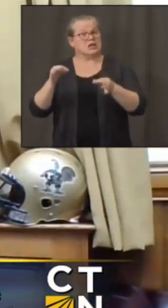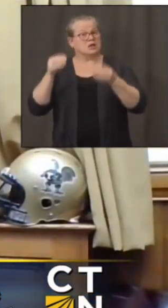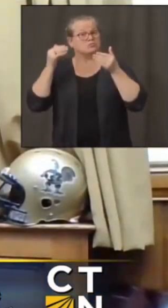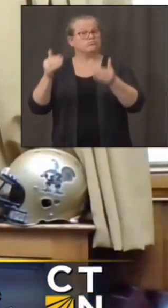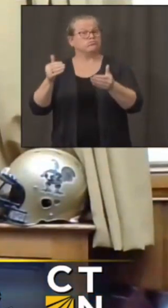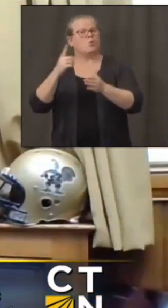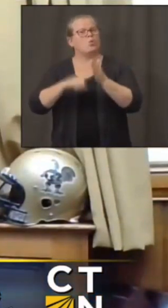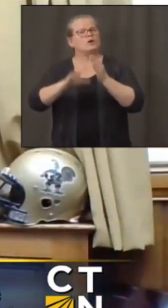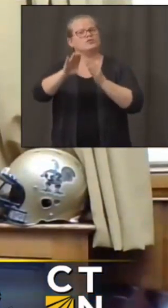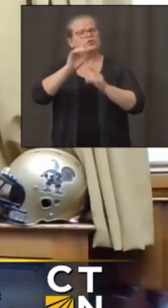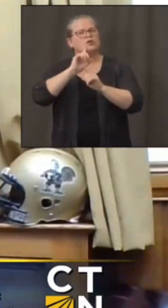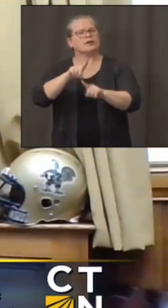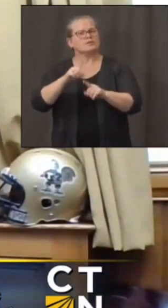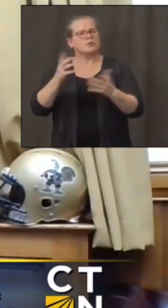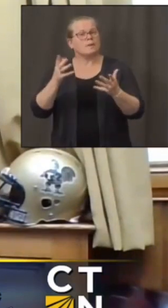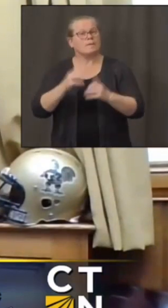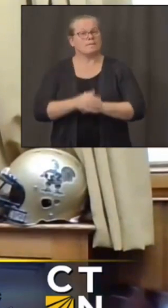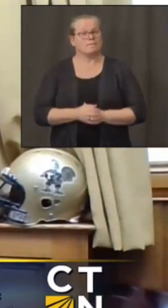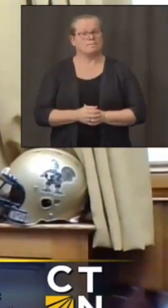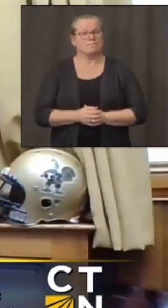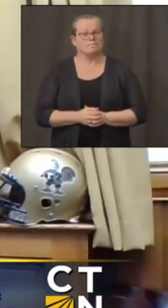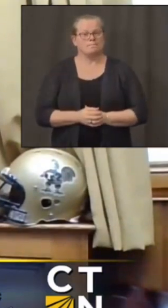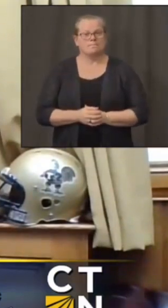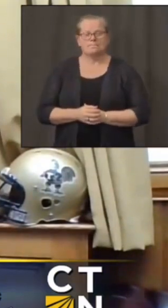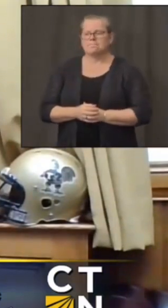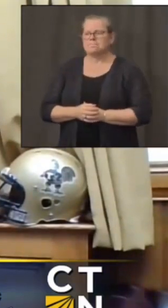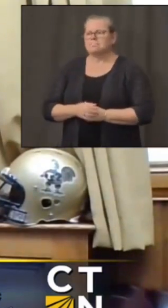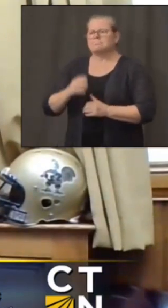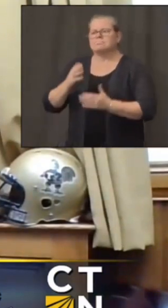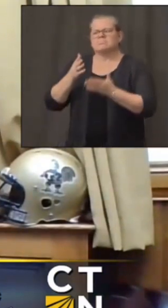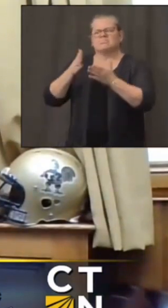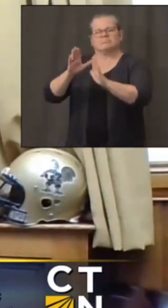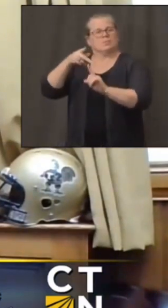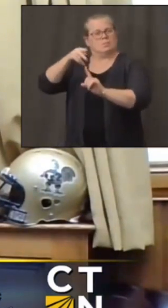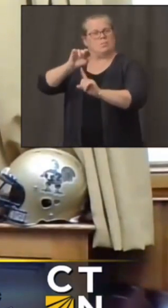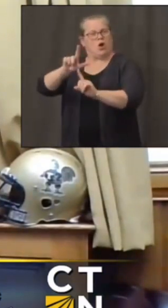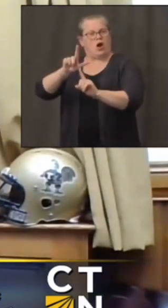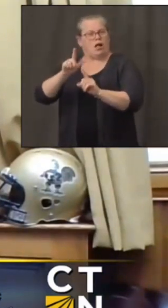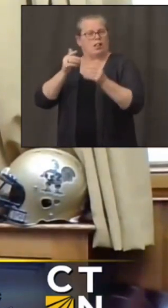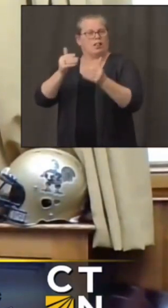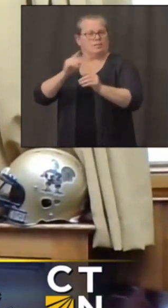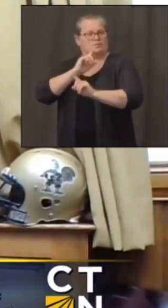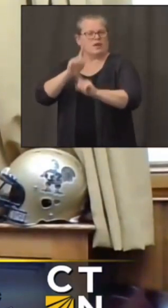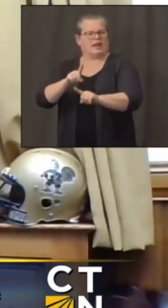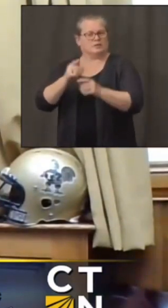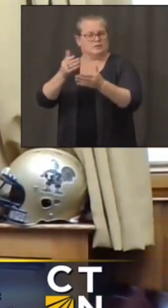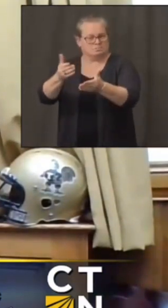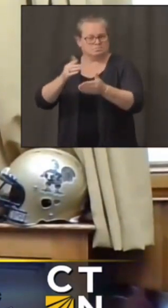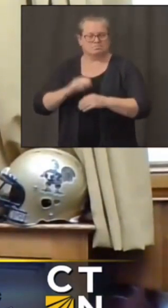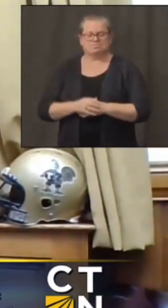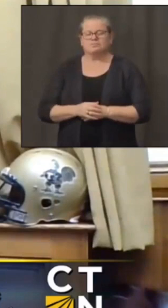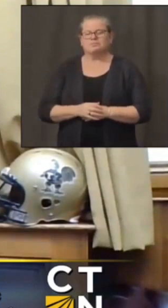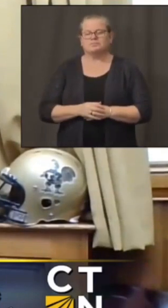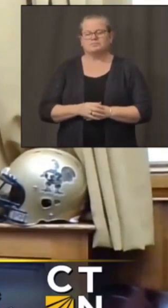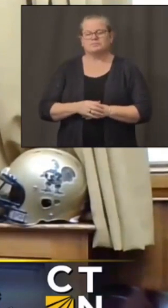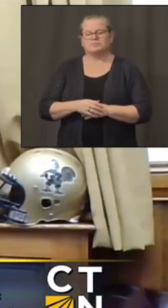Hey, Paul, why don't you take that? Yeah, I'll start off, and then I'll pass it off to Commissioner